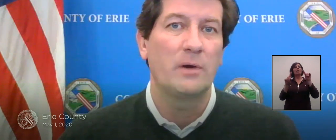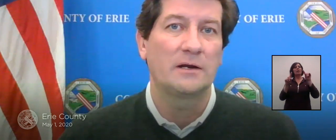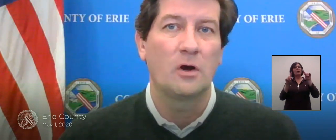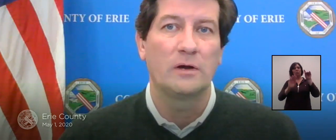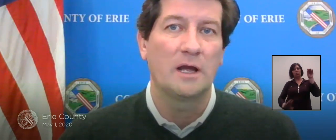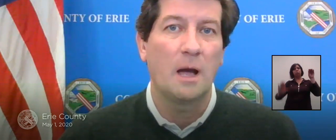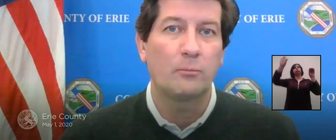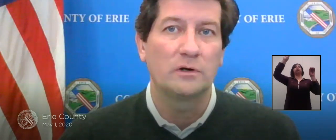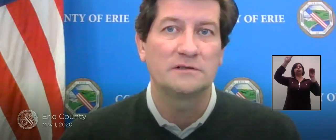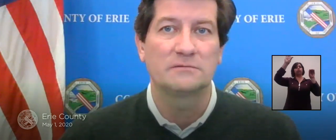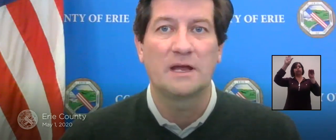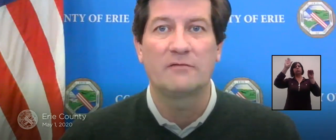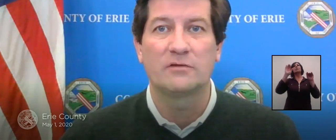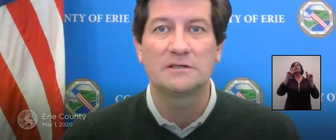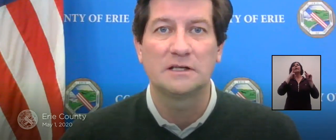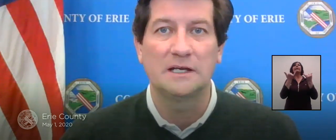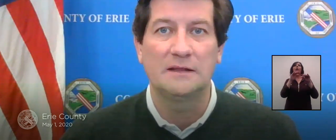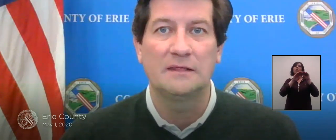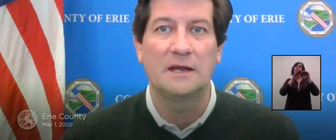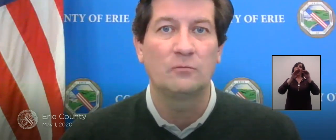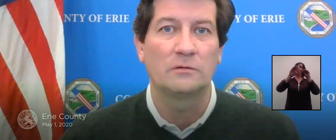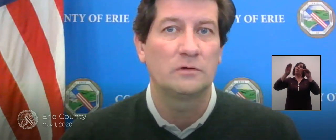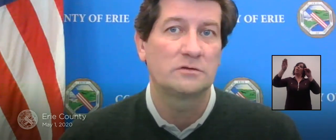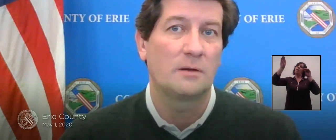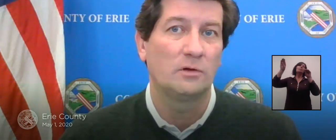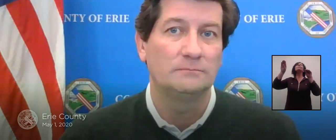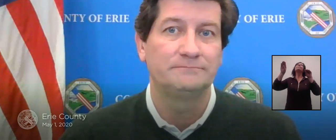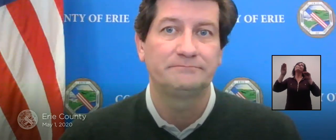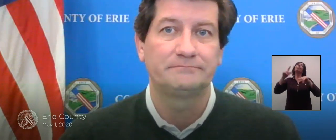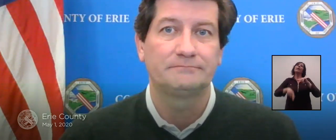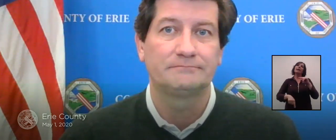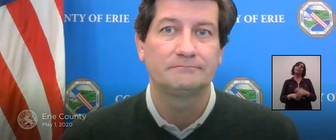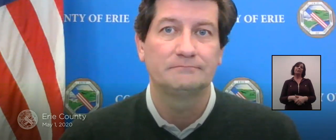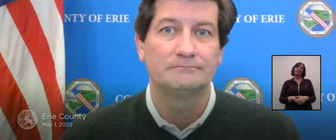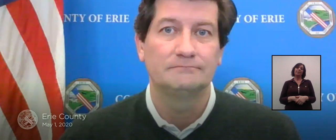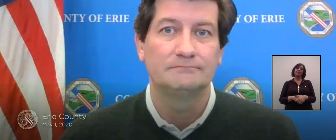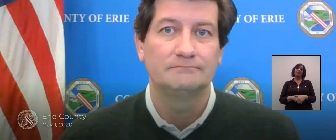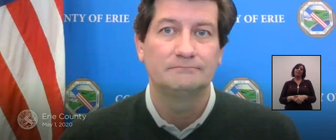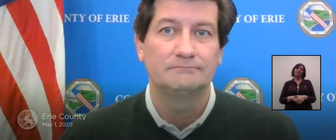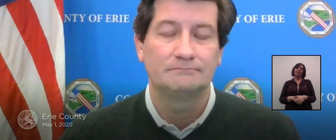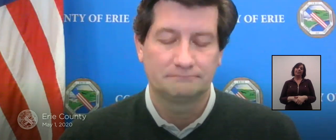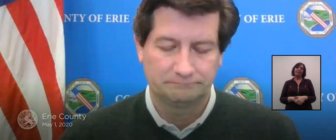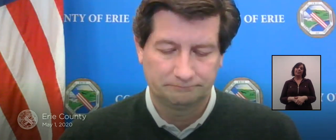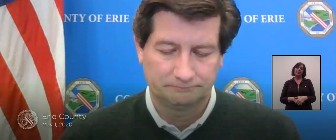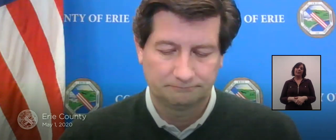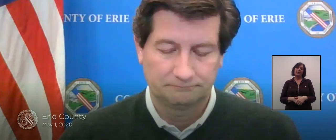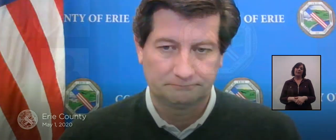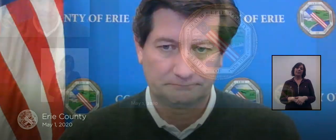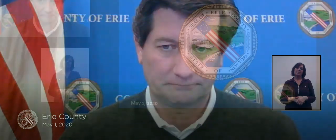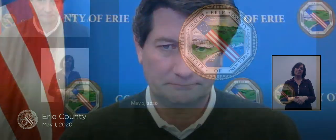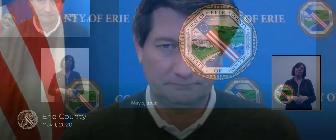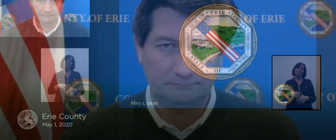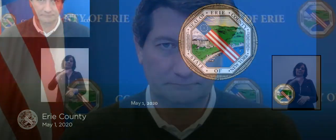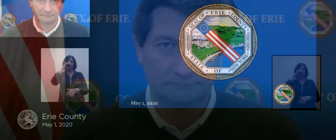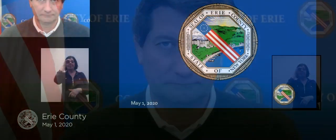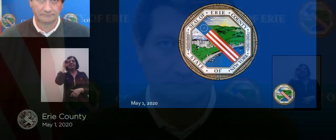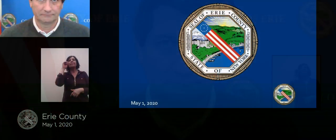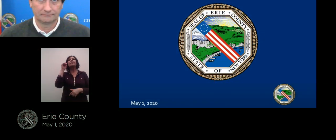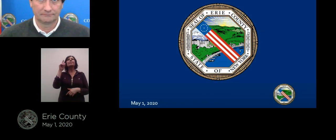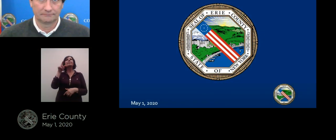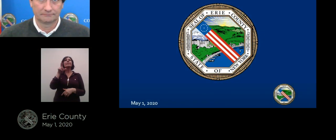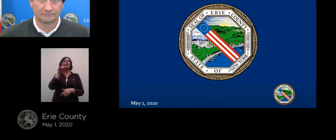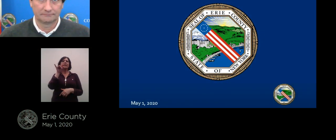if we keep on going upwards as we have recently, then we're in trouble. Did I hear you mention earlier that